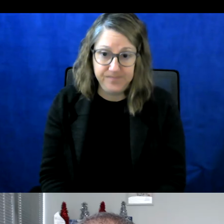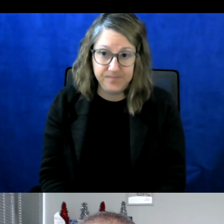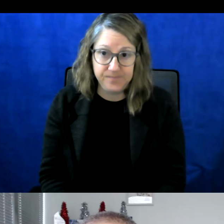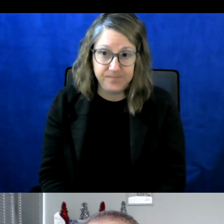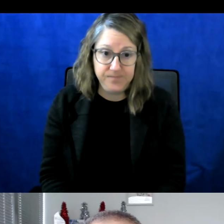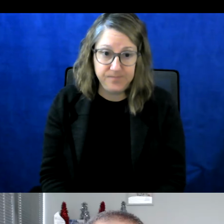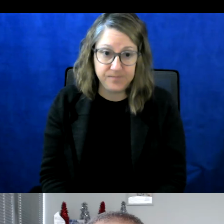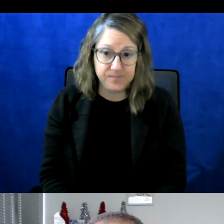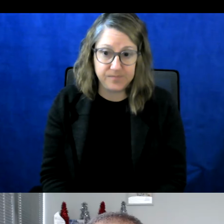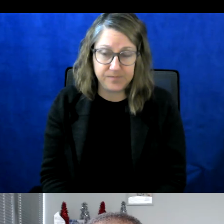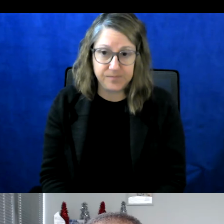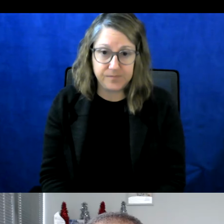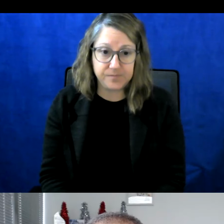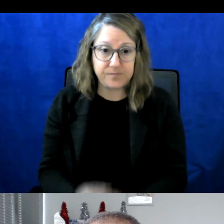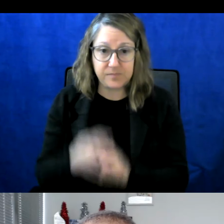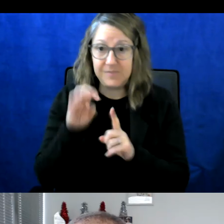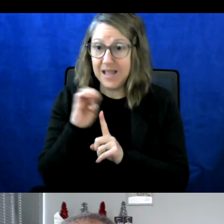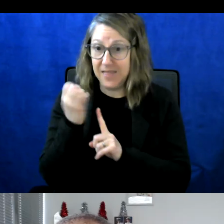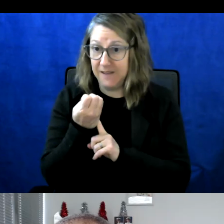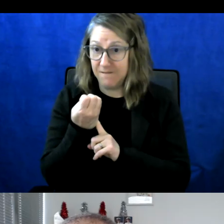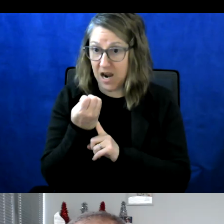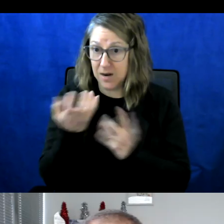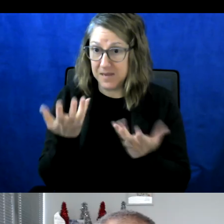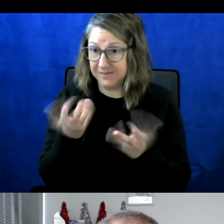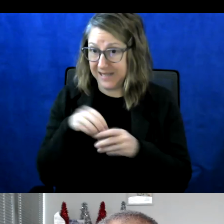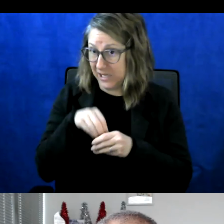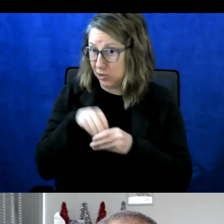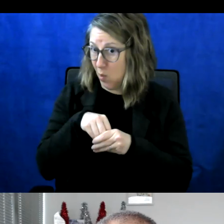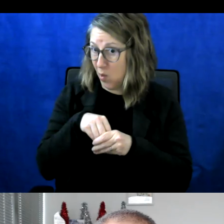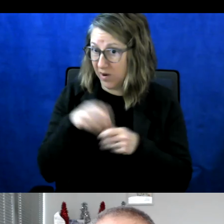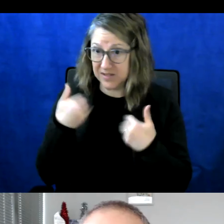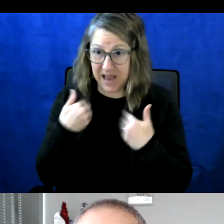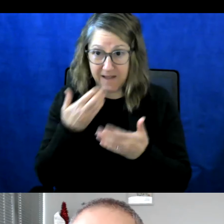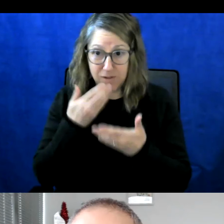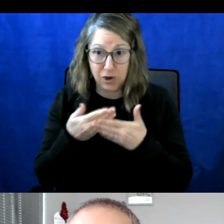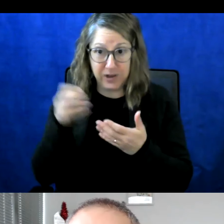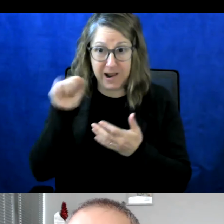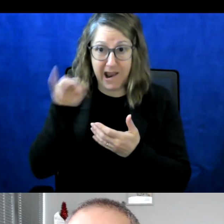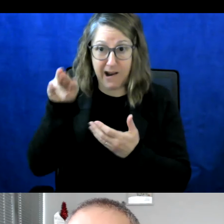risk. The environment that you're in, is it an indoor setting? Is it a place that's well ventilated?